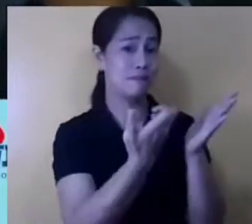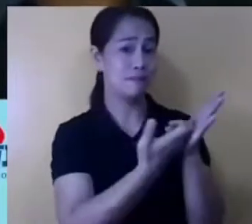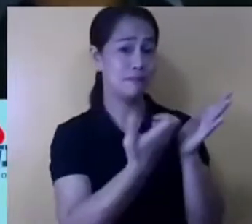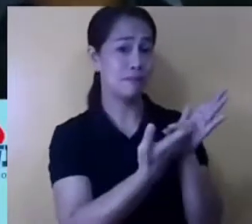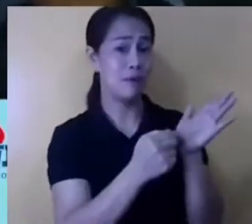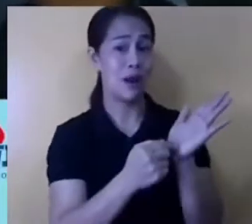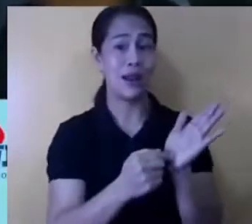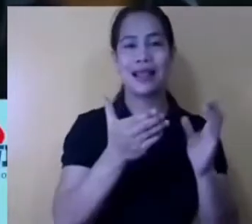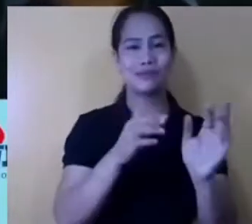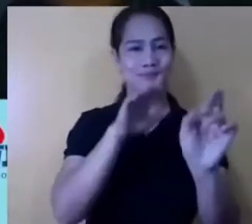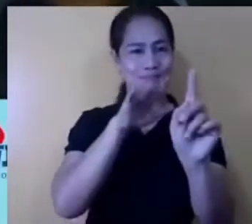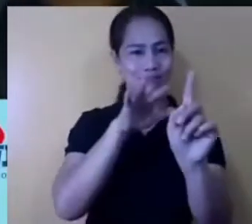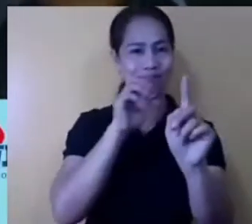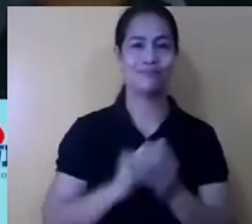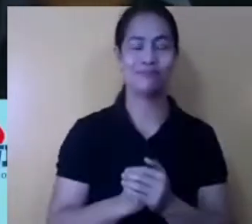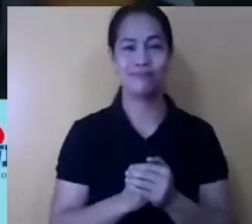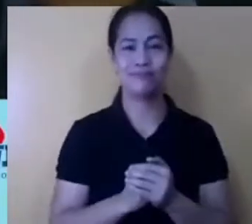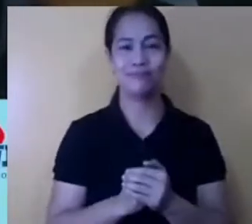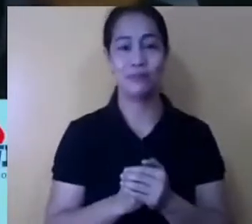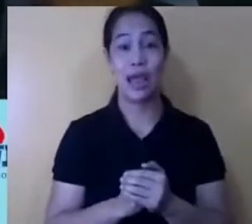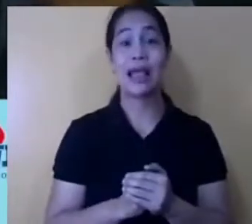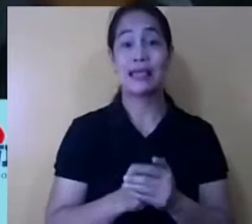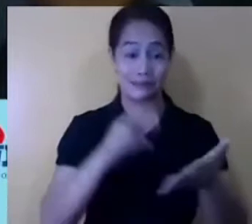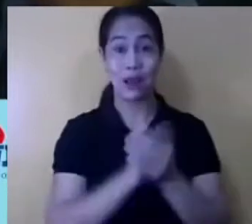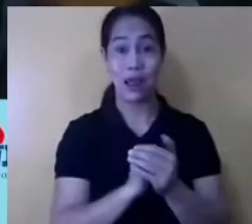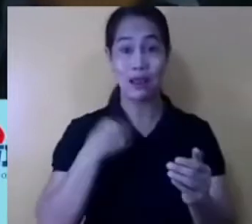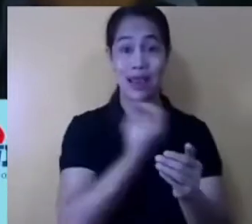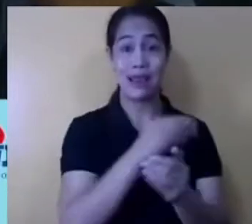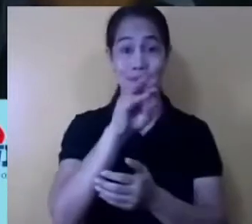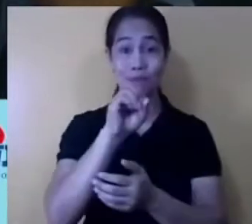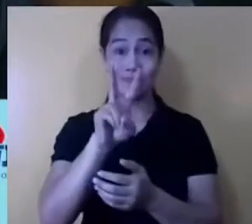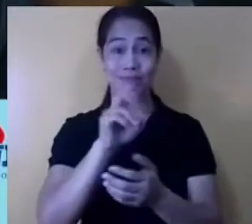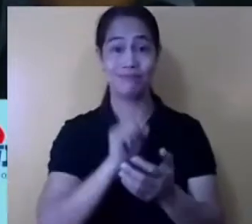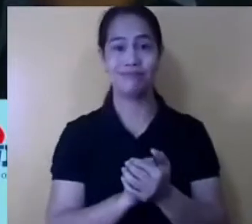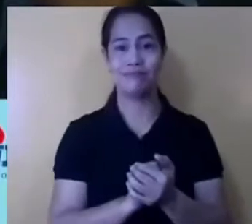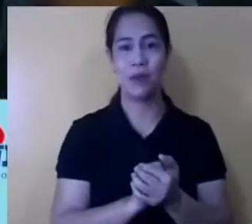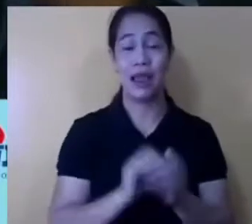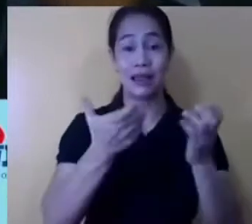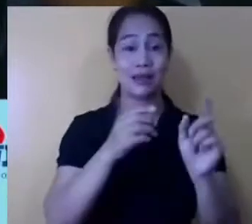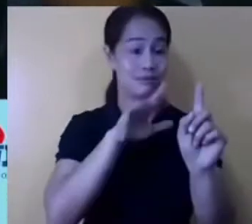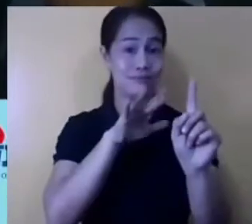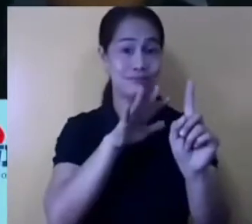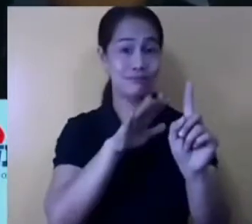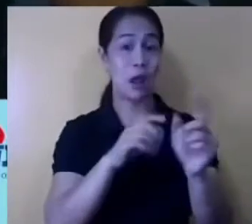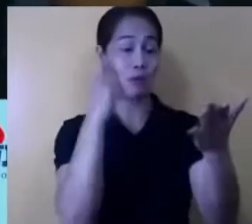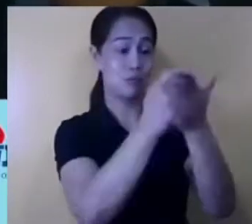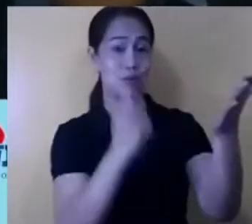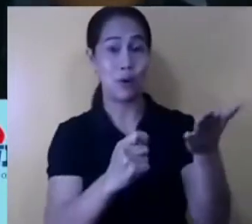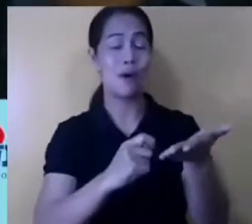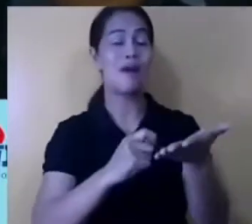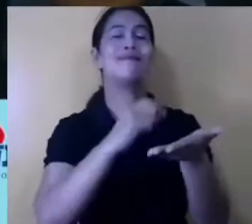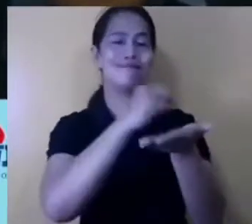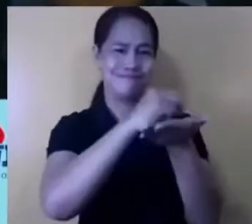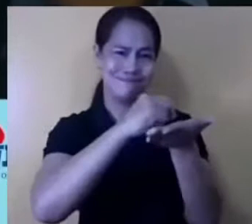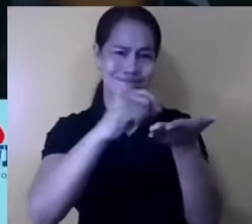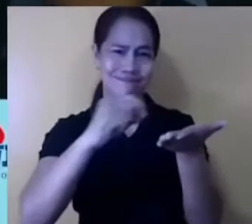classroom observation. So let's read our MOV, Classroom Observable Tool Rating Sheet or Inter-Observer